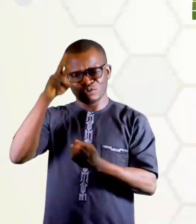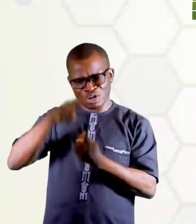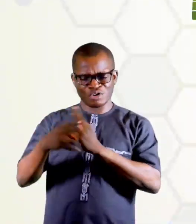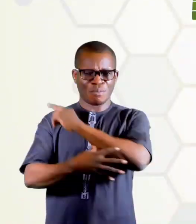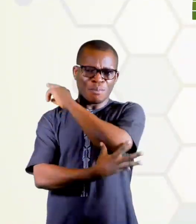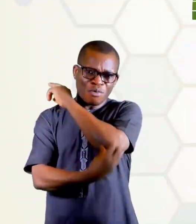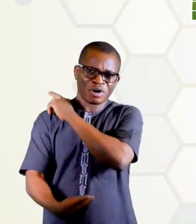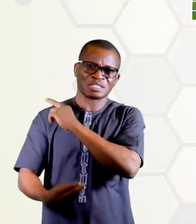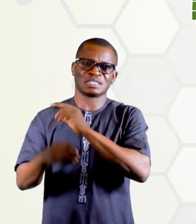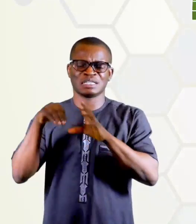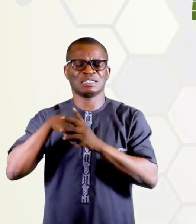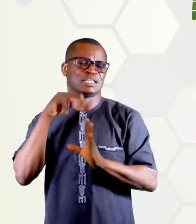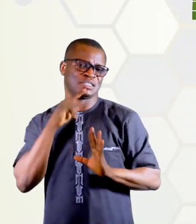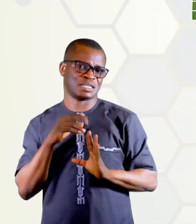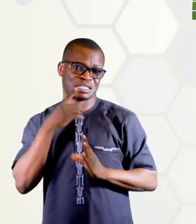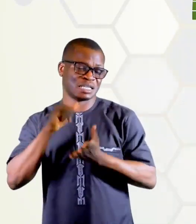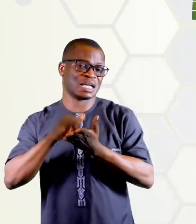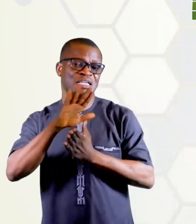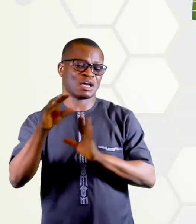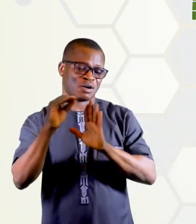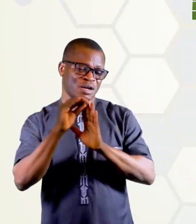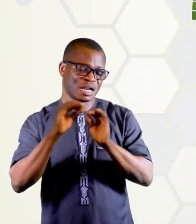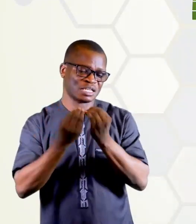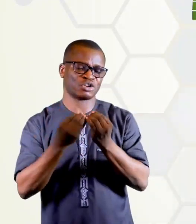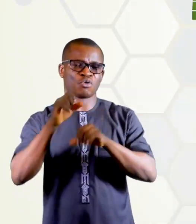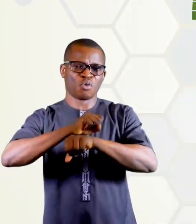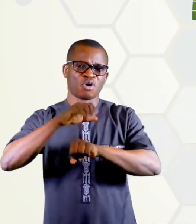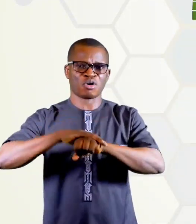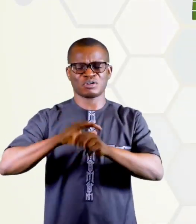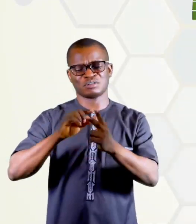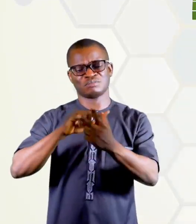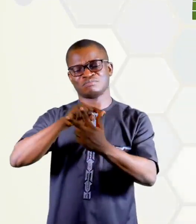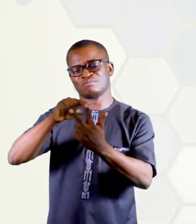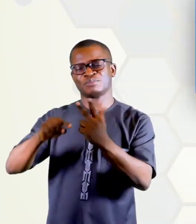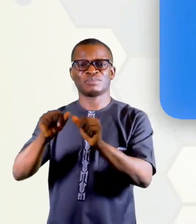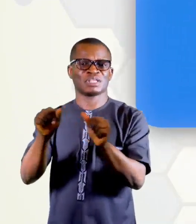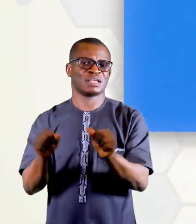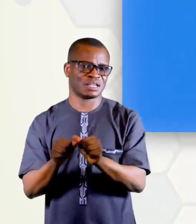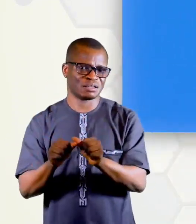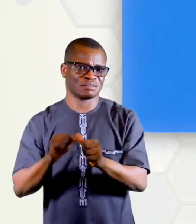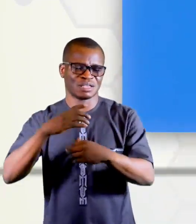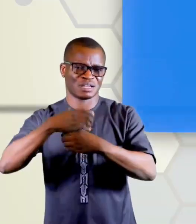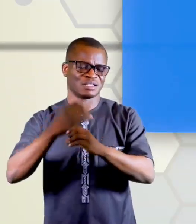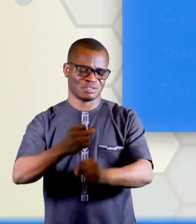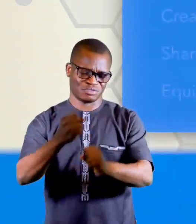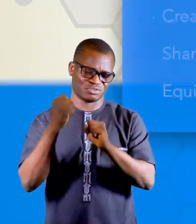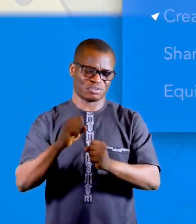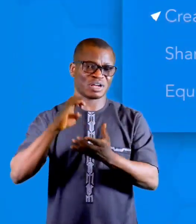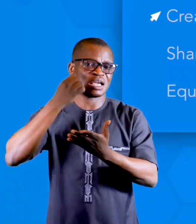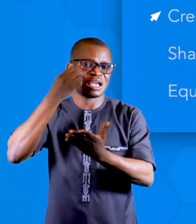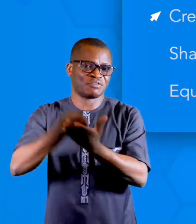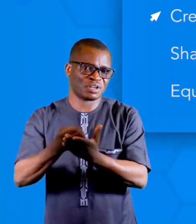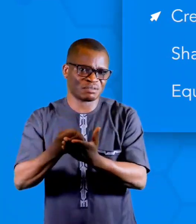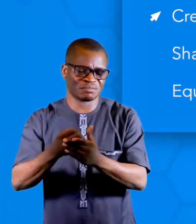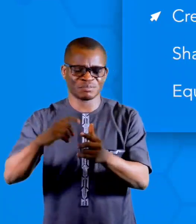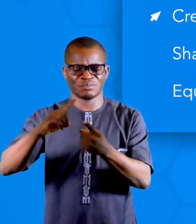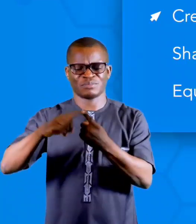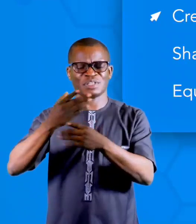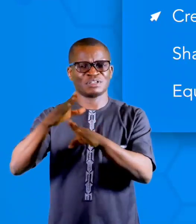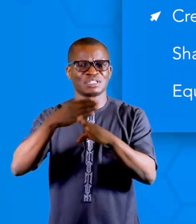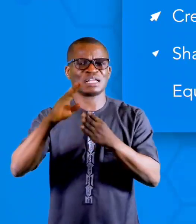in Nigeria, stating that their organization works on 3 pillars, including creating stronger